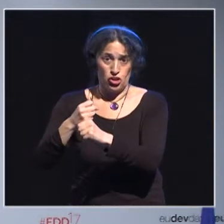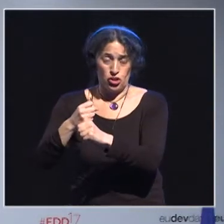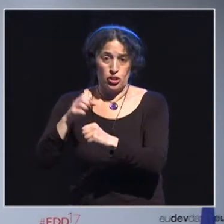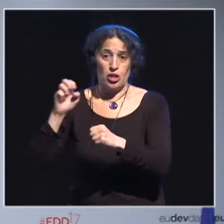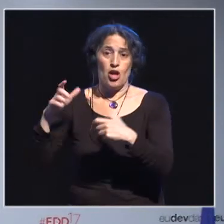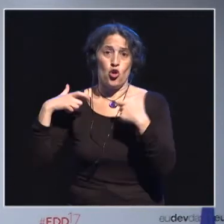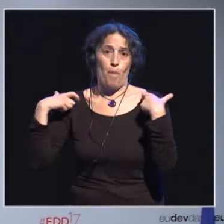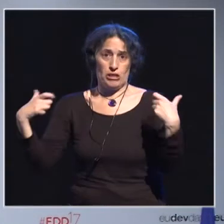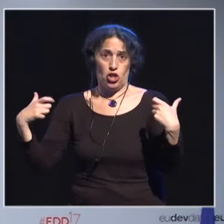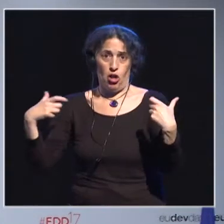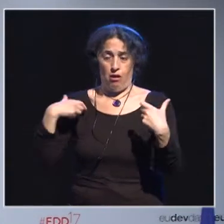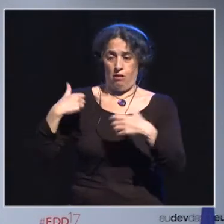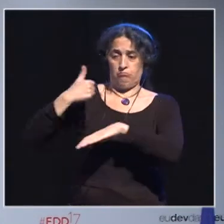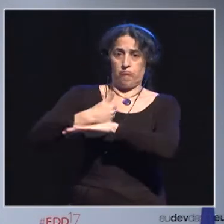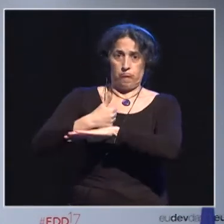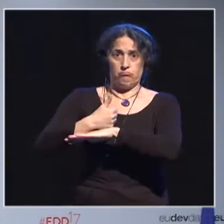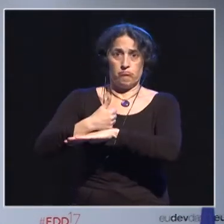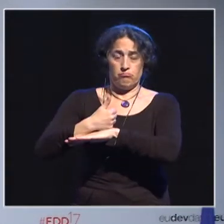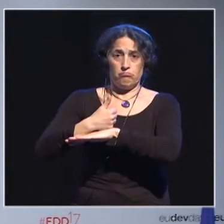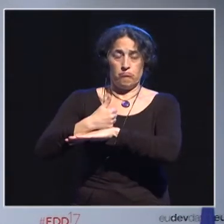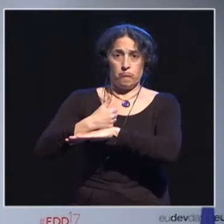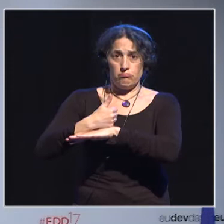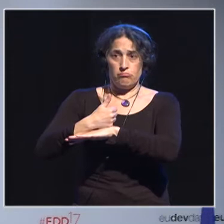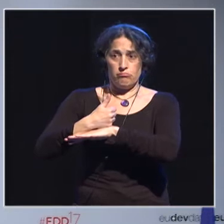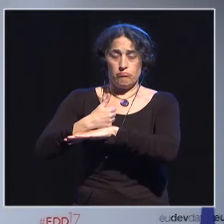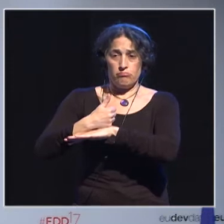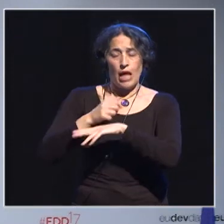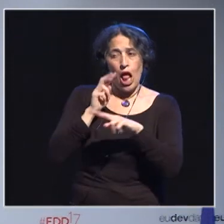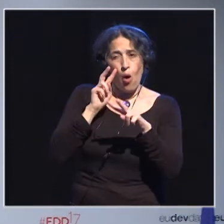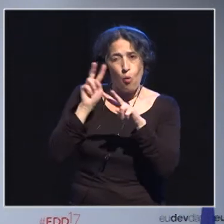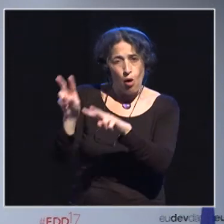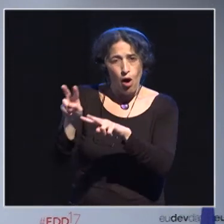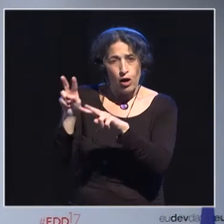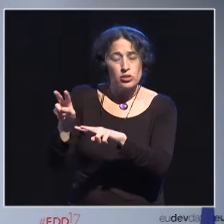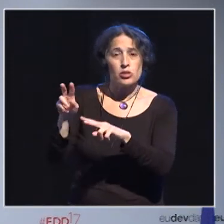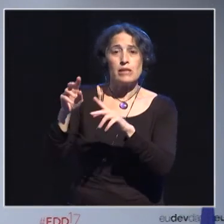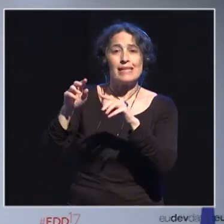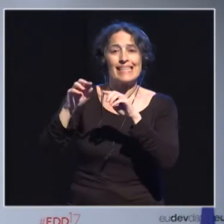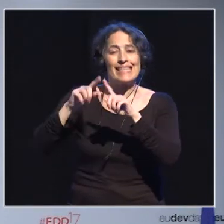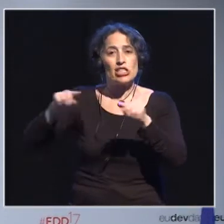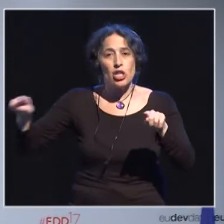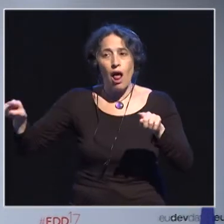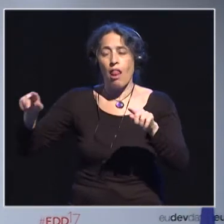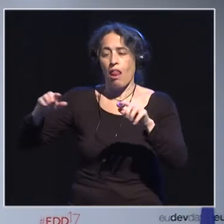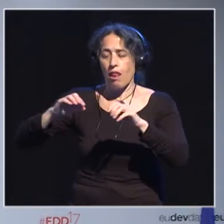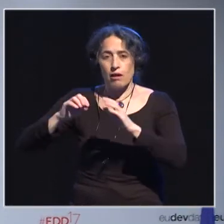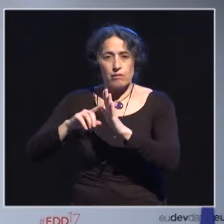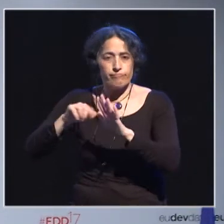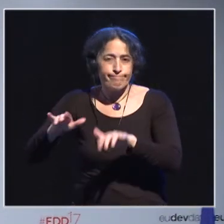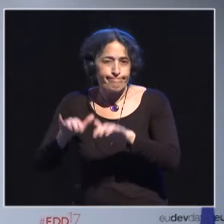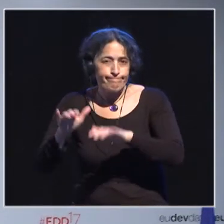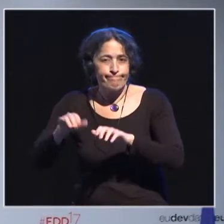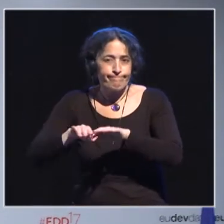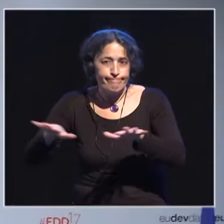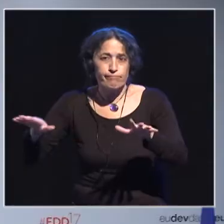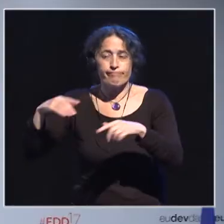that I started to pay attention on those digital developments in Africa. As you know, I'm responsible for digital single